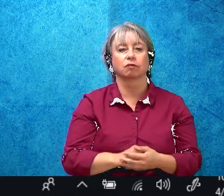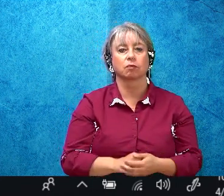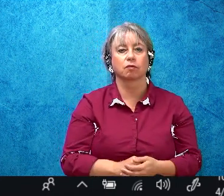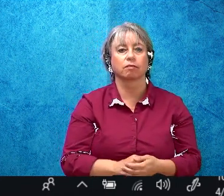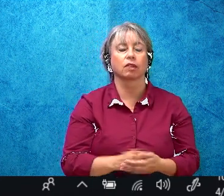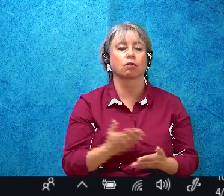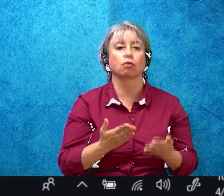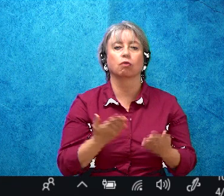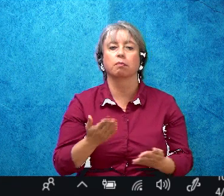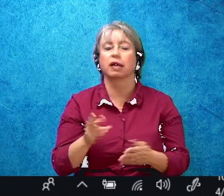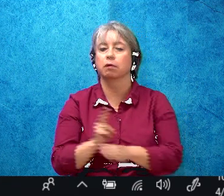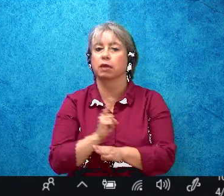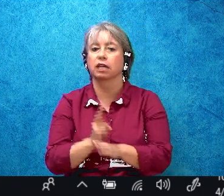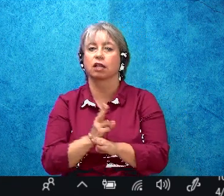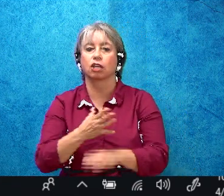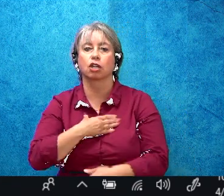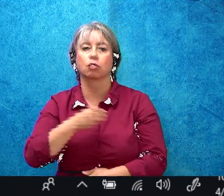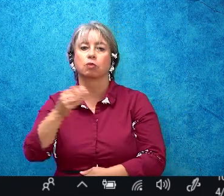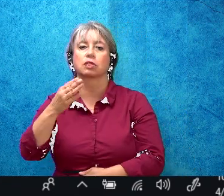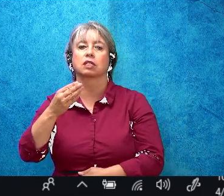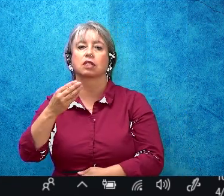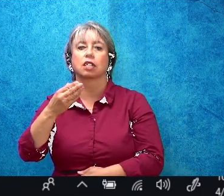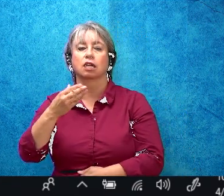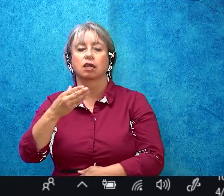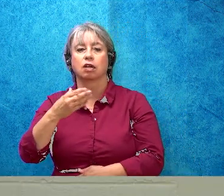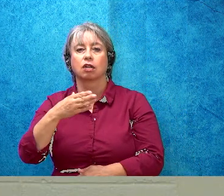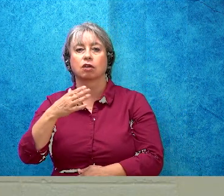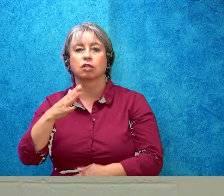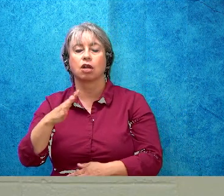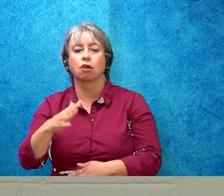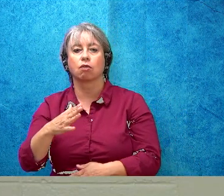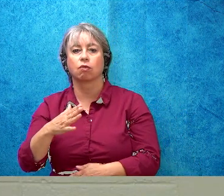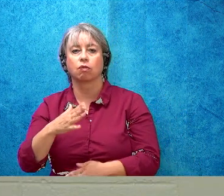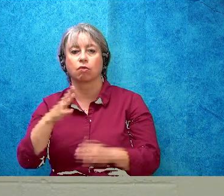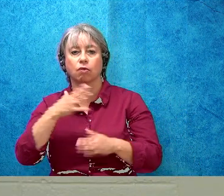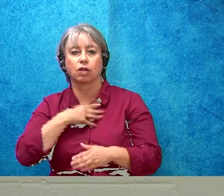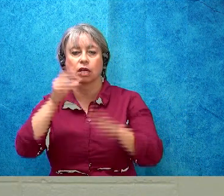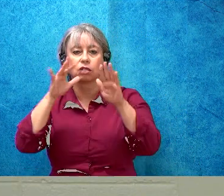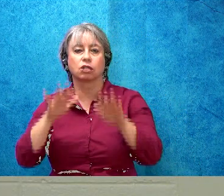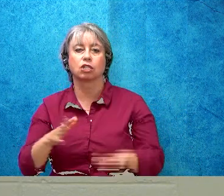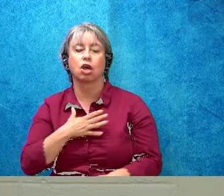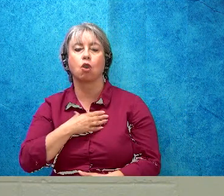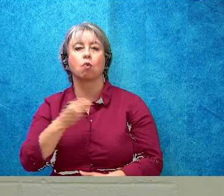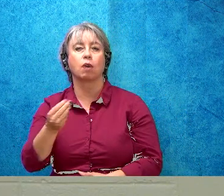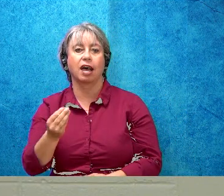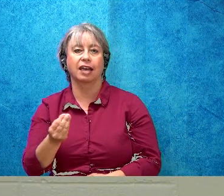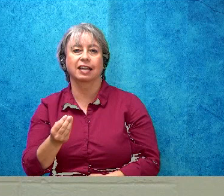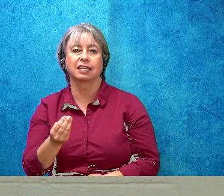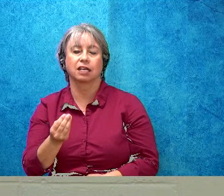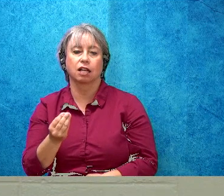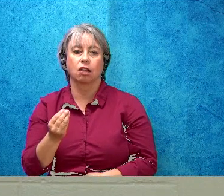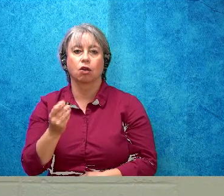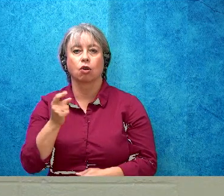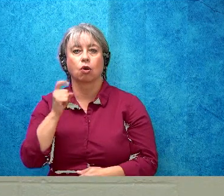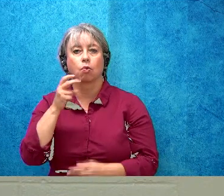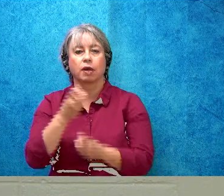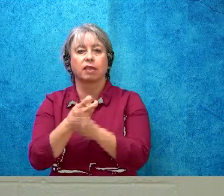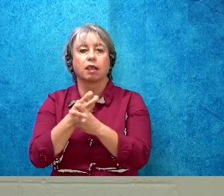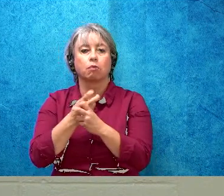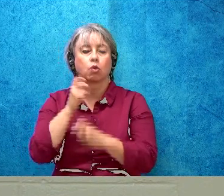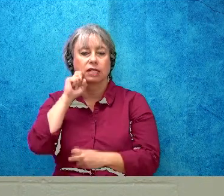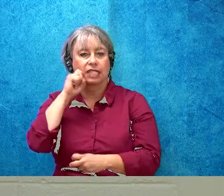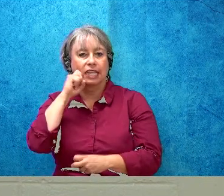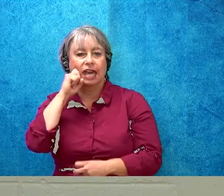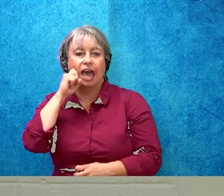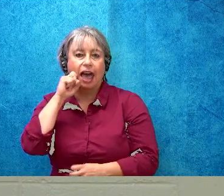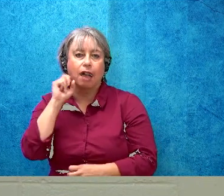Snow White and get some stuff out of here because there's the supernatural. You got the wicked stepmother, and she's got the poisonous apple, Sleeping